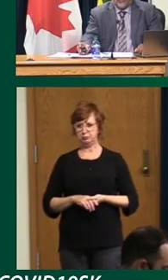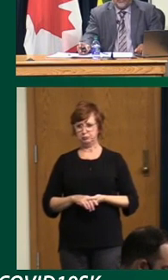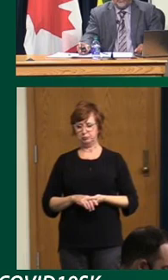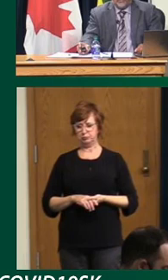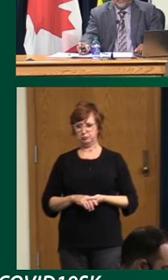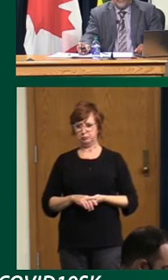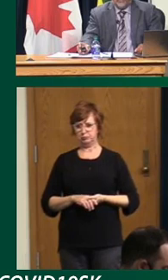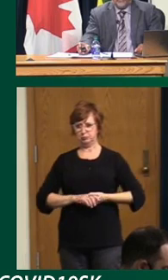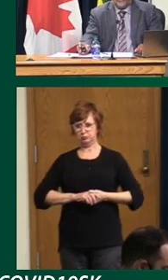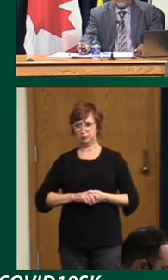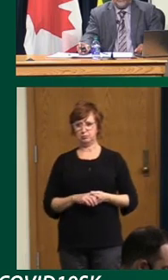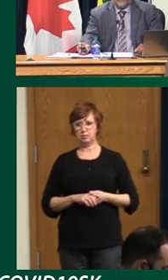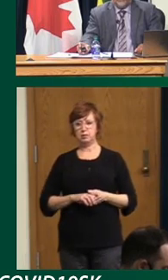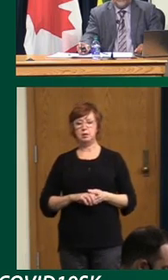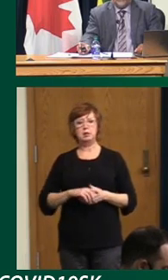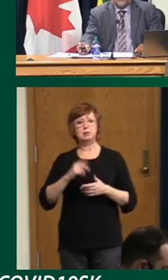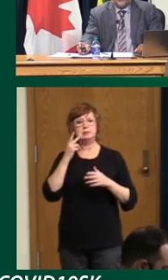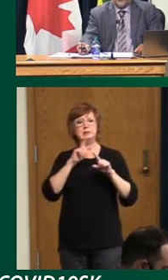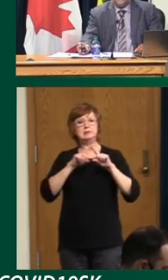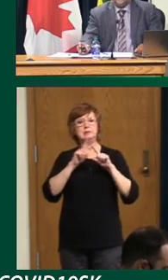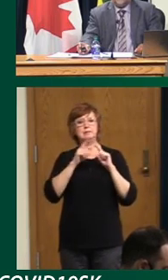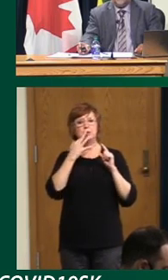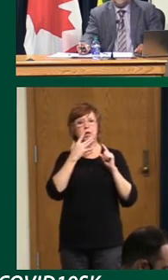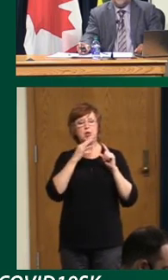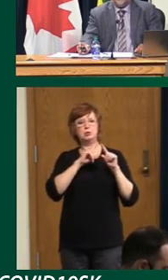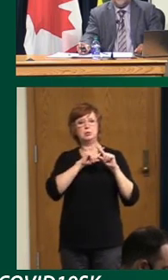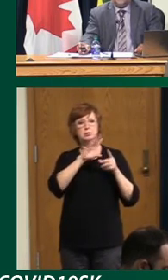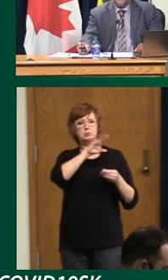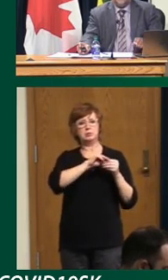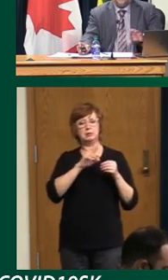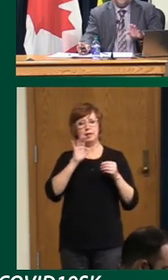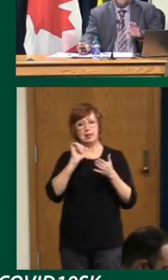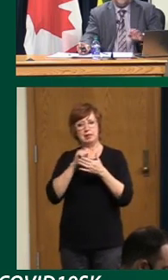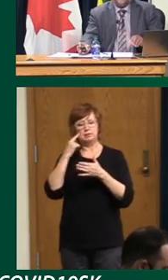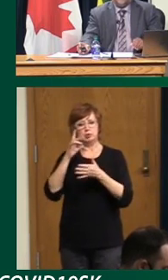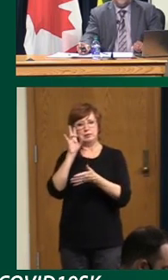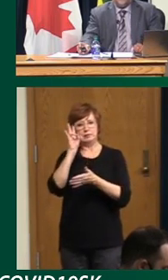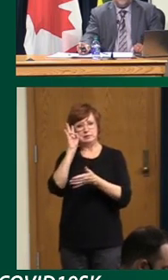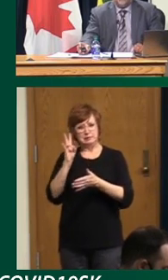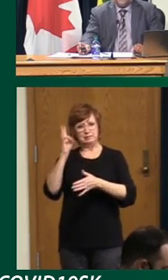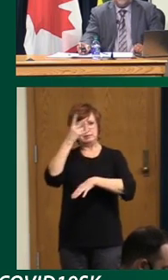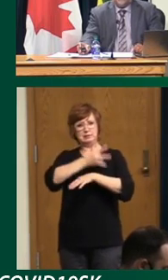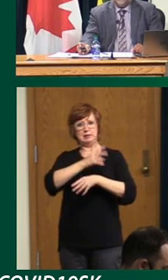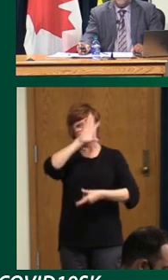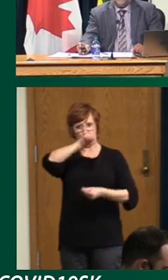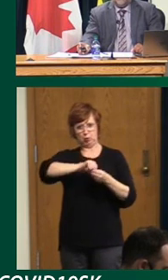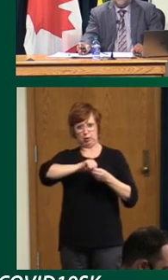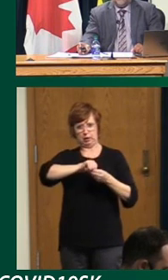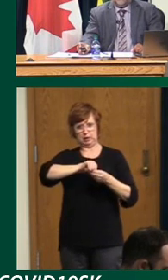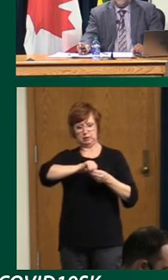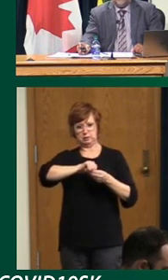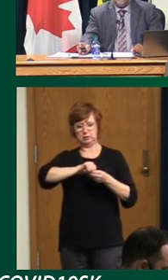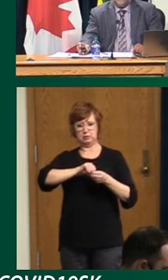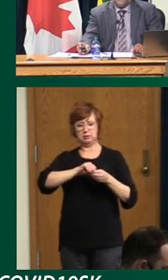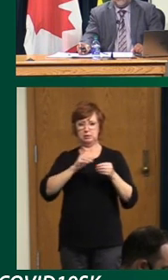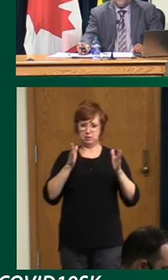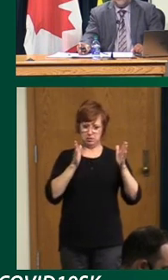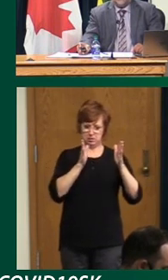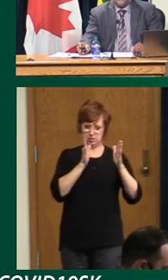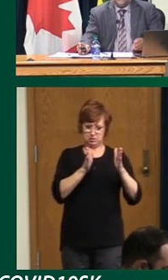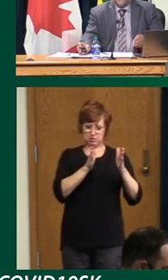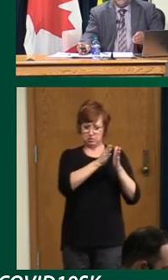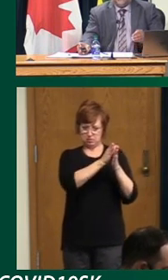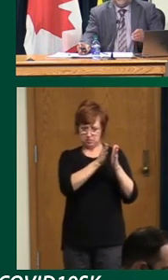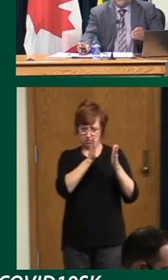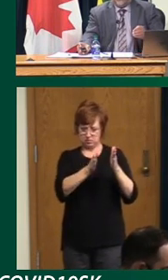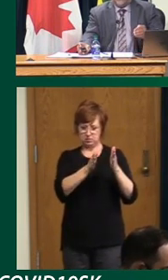for example, shows the rate per 100,000. This is the total for the last 7 days. So I think we just need to be careful that some of the metrics we use, we